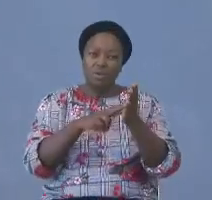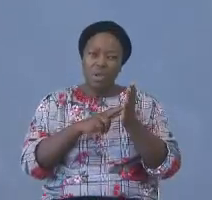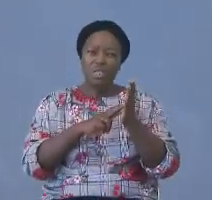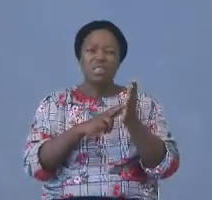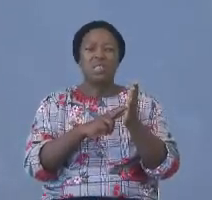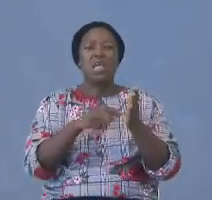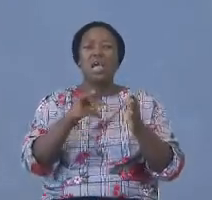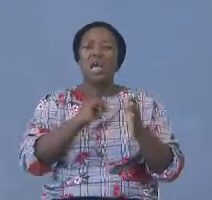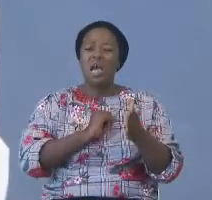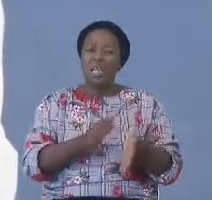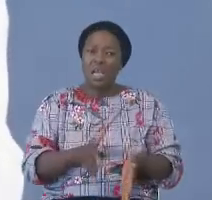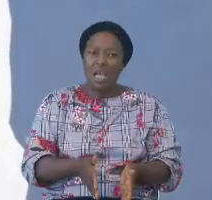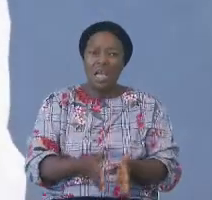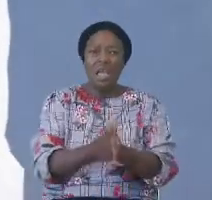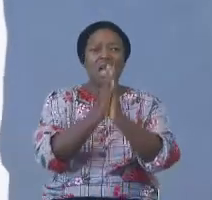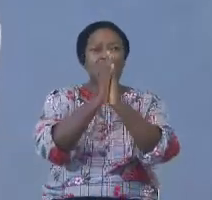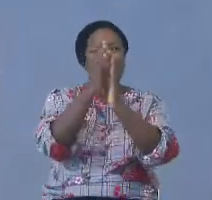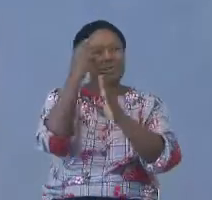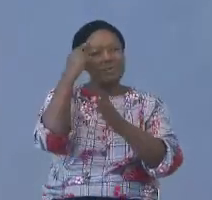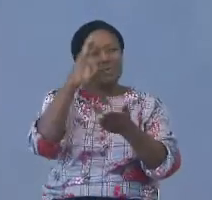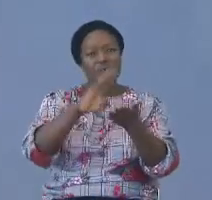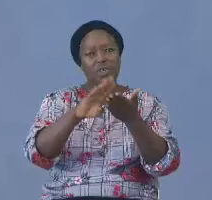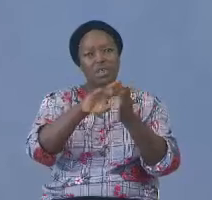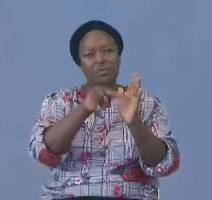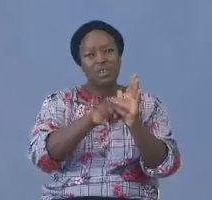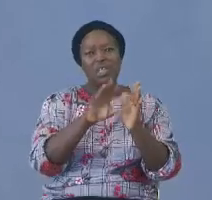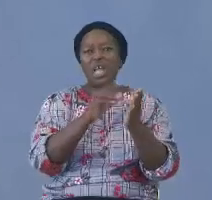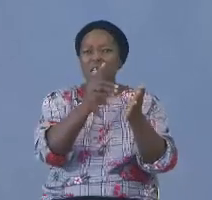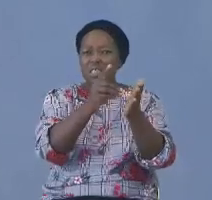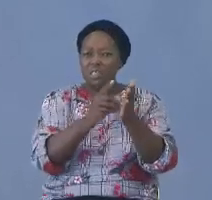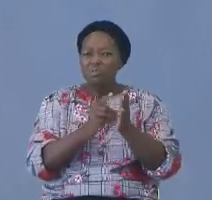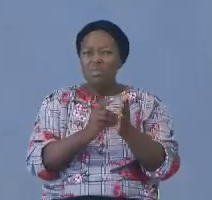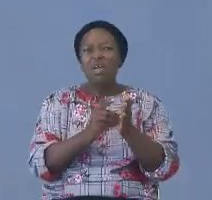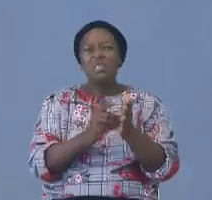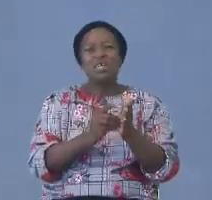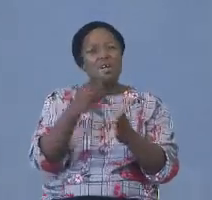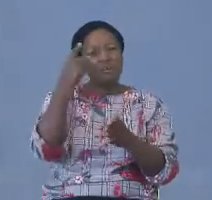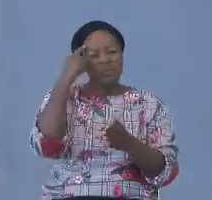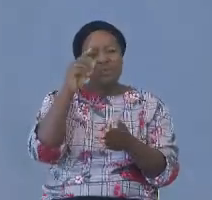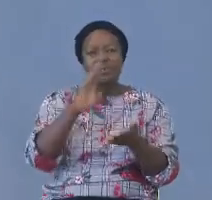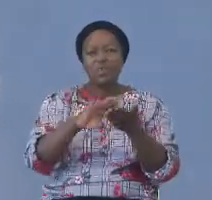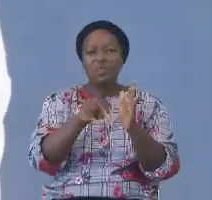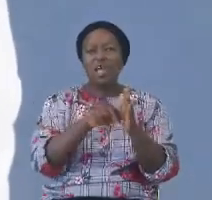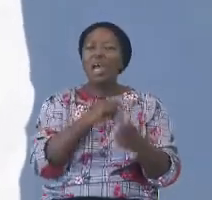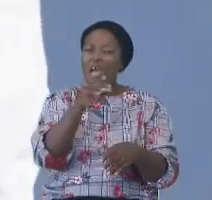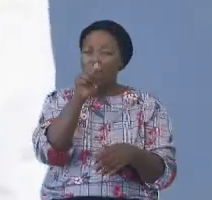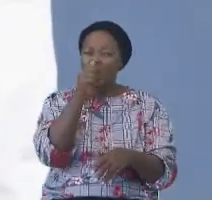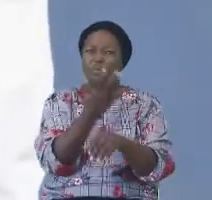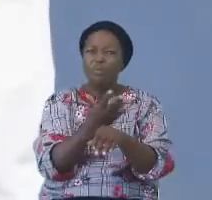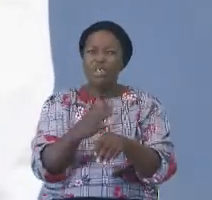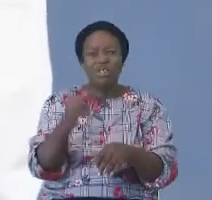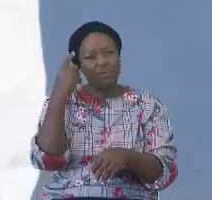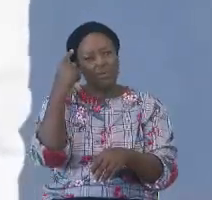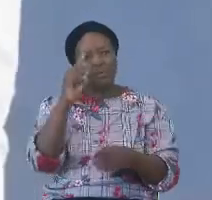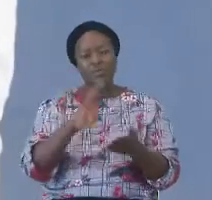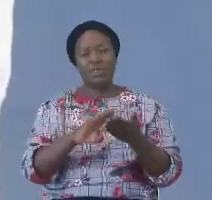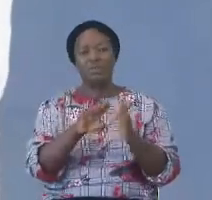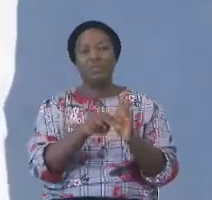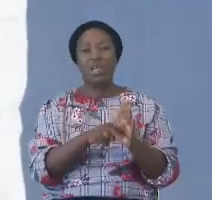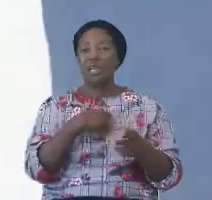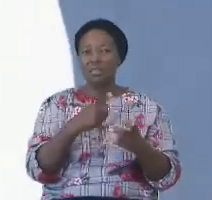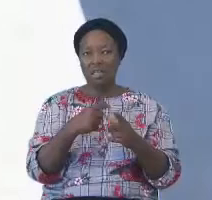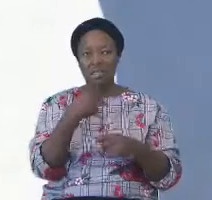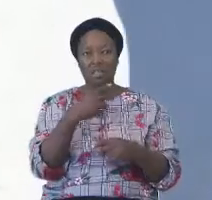the cross i request forgiveness i demand forgiveness i'm